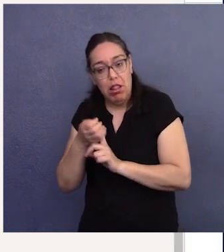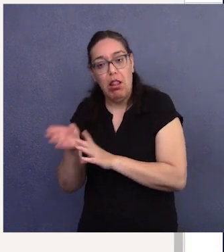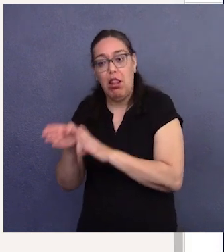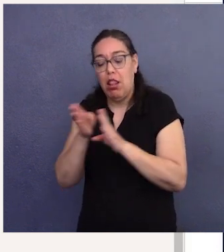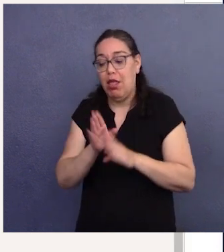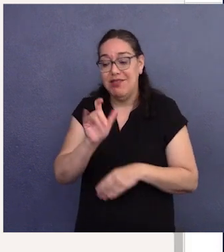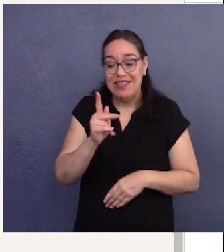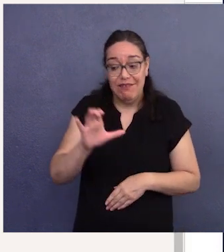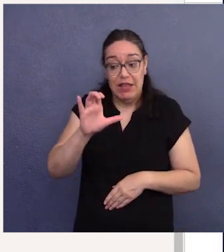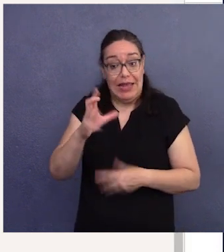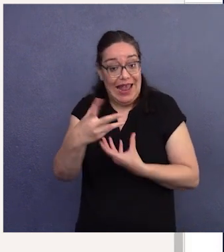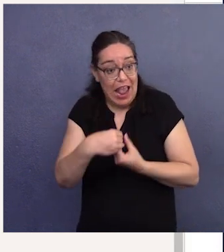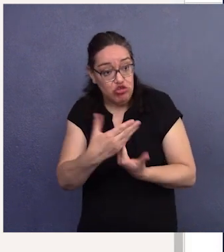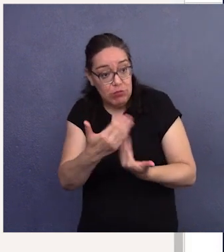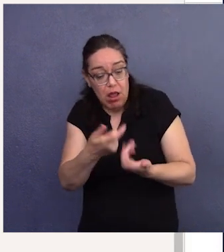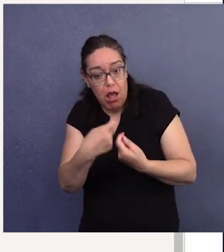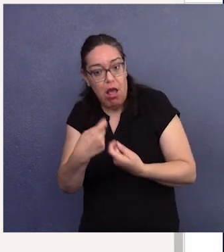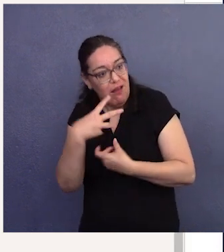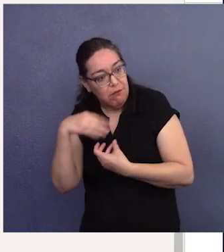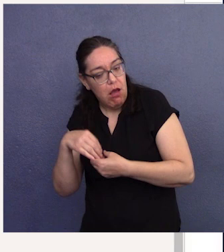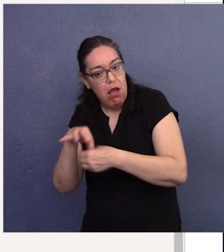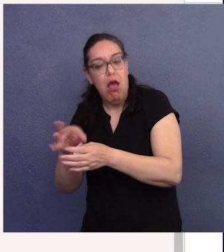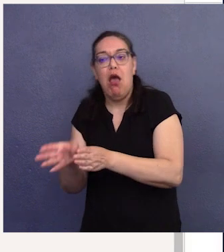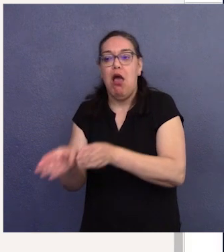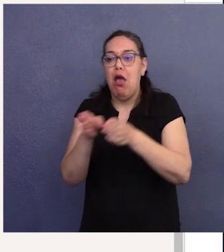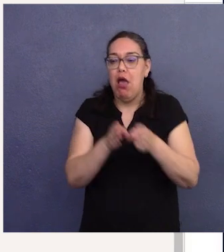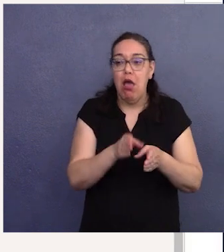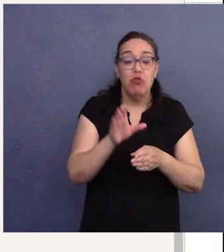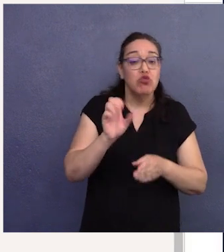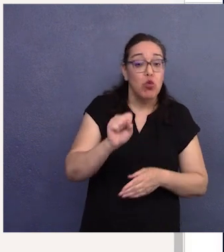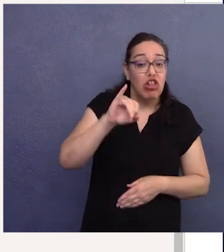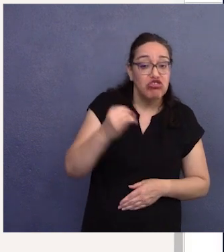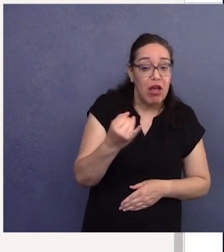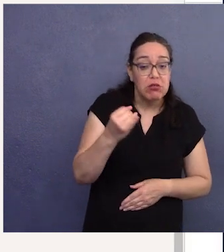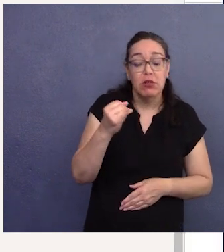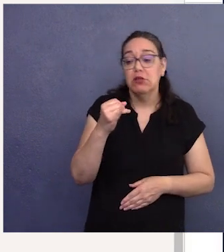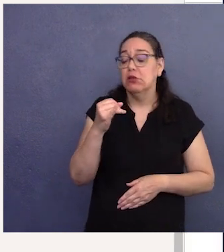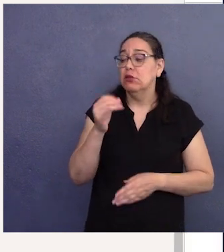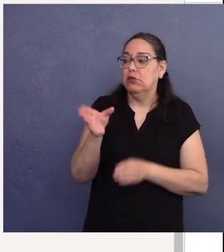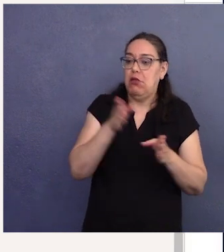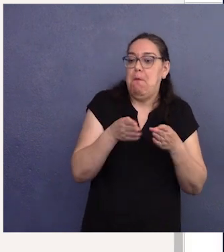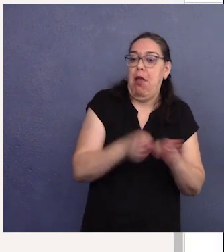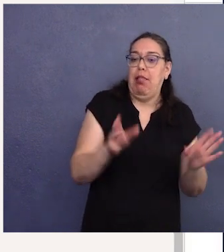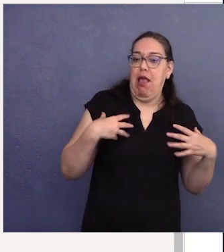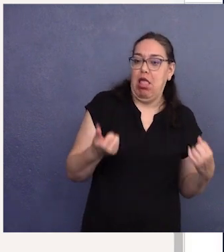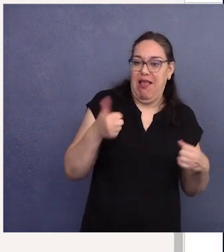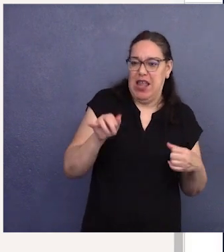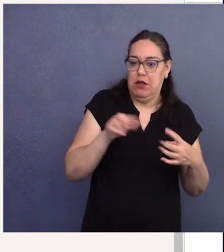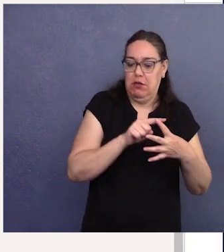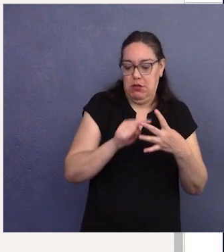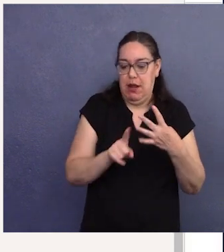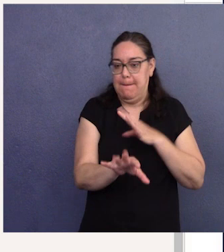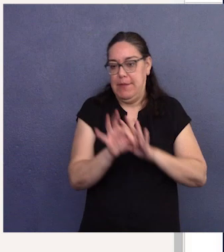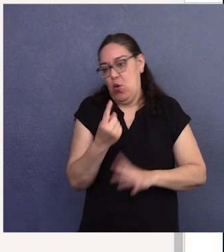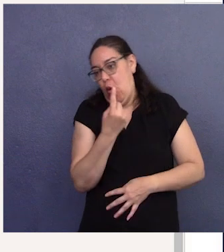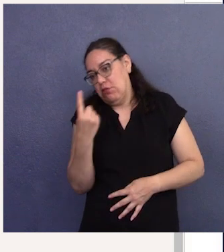or civically engagement in nature, has to do with social justice or public health. So choose one,